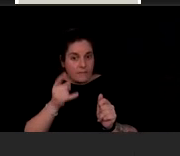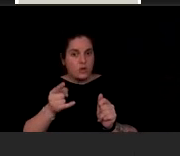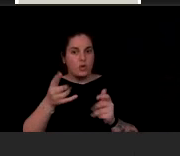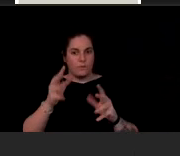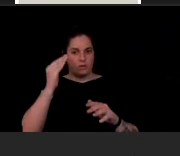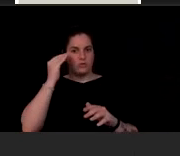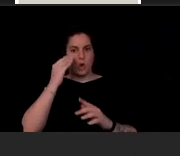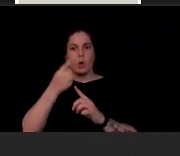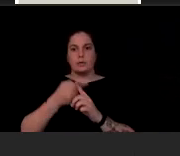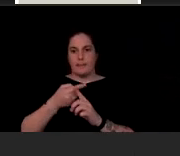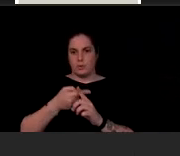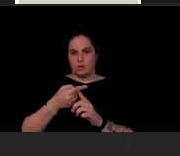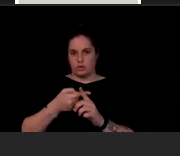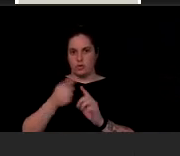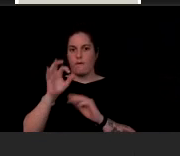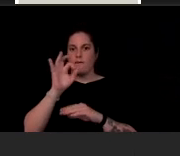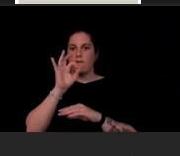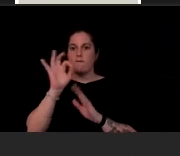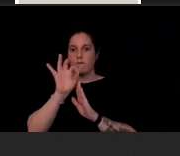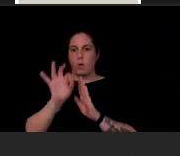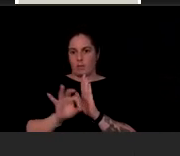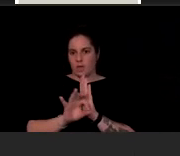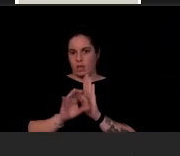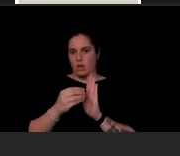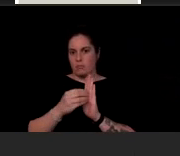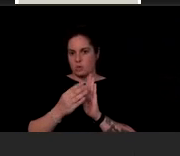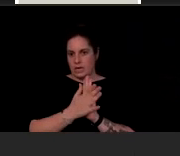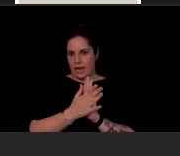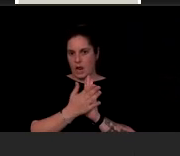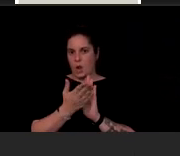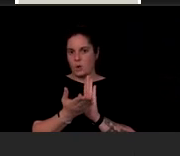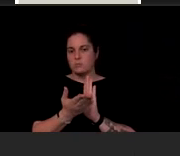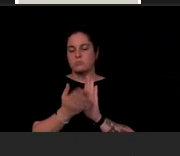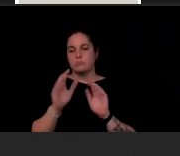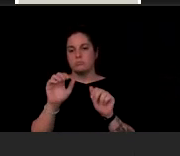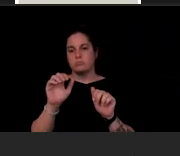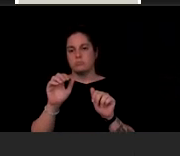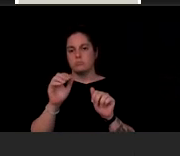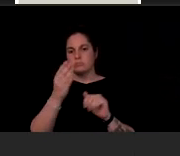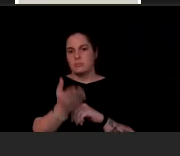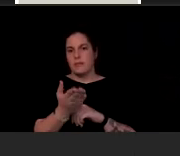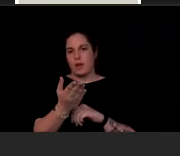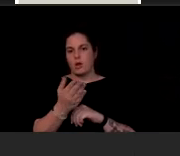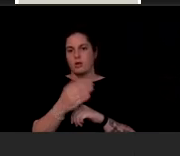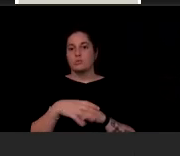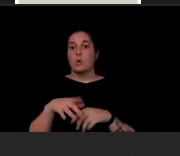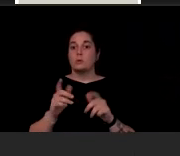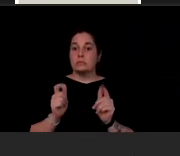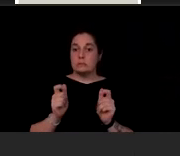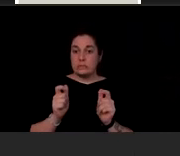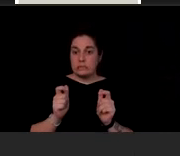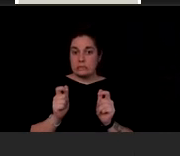And the formula that's listed is what we can use to do that. So it says the speed